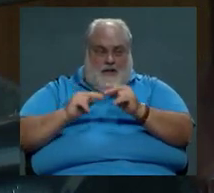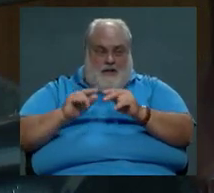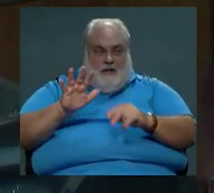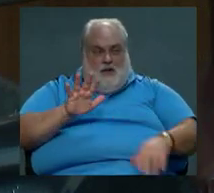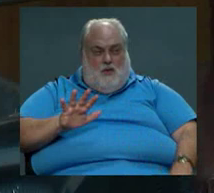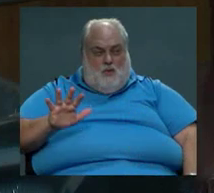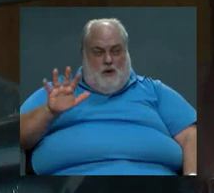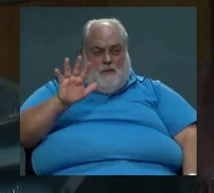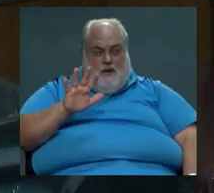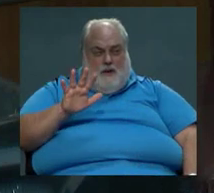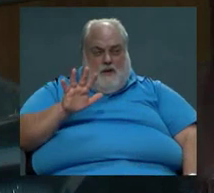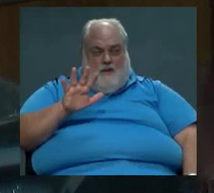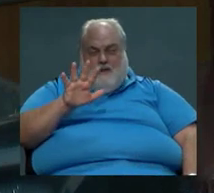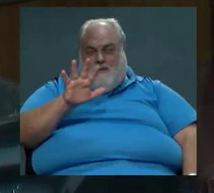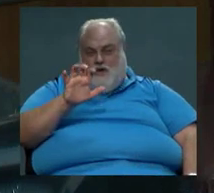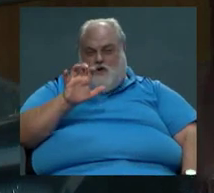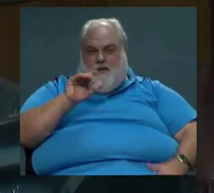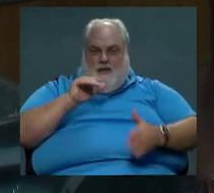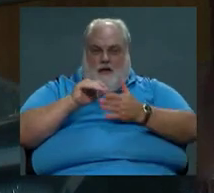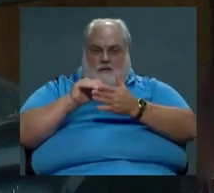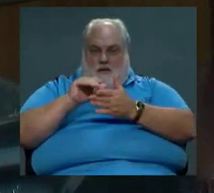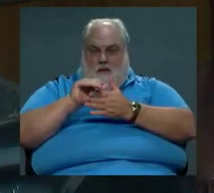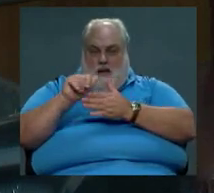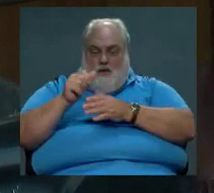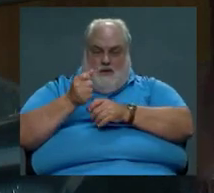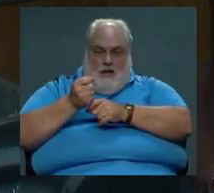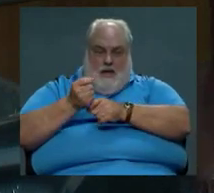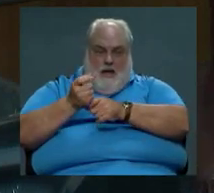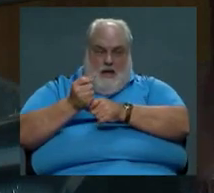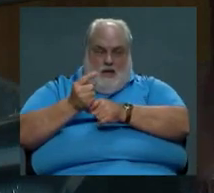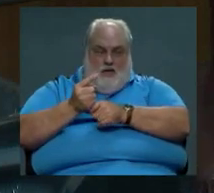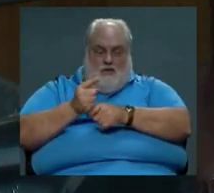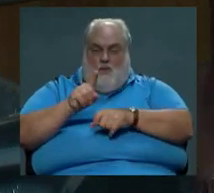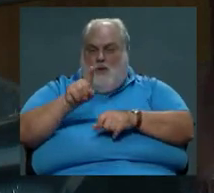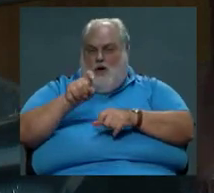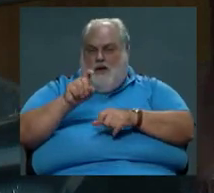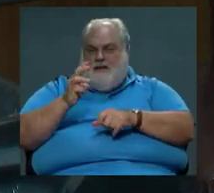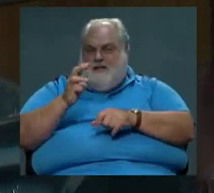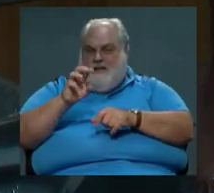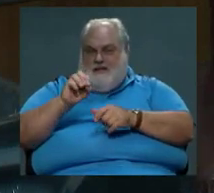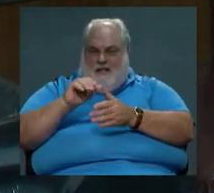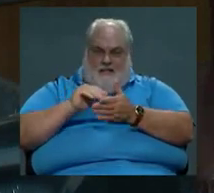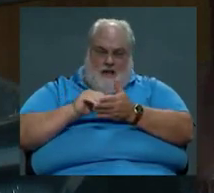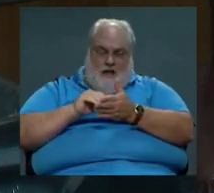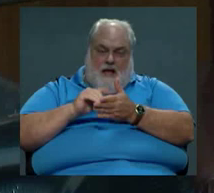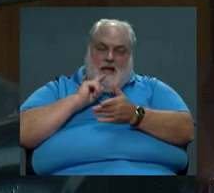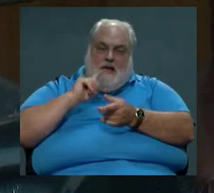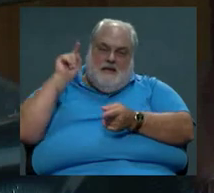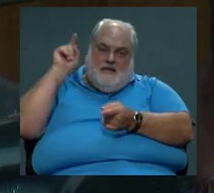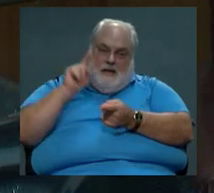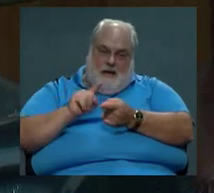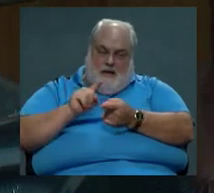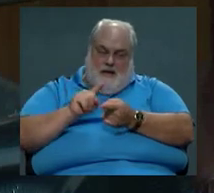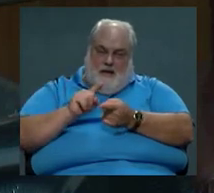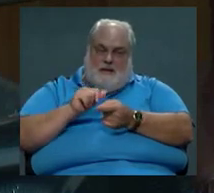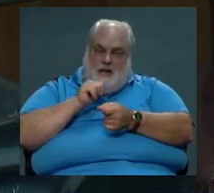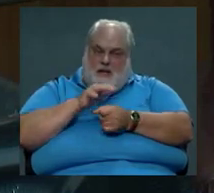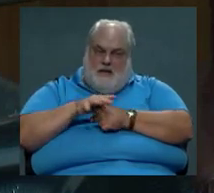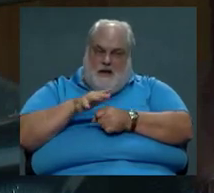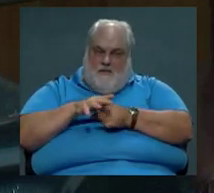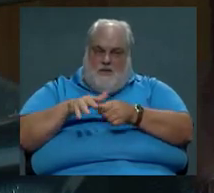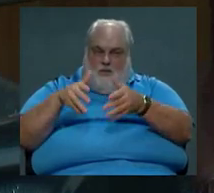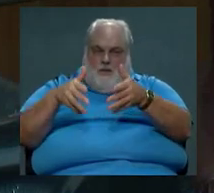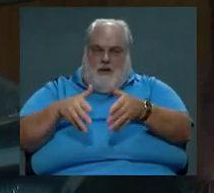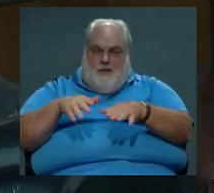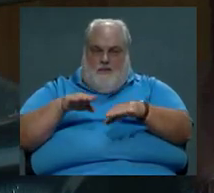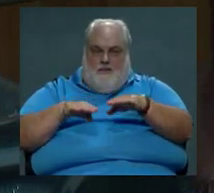roughly a little over $500,000 a year. So basically, this $160,000 appropriation is what the shortfall is for the remainder of this